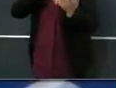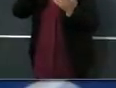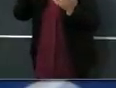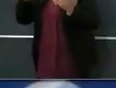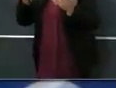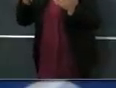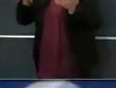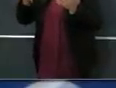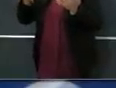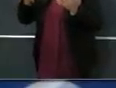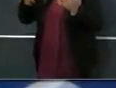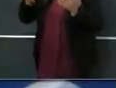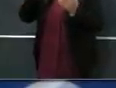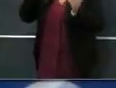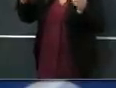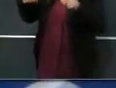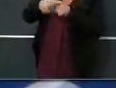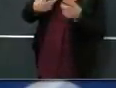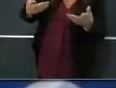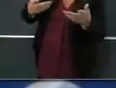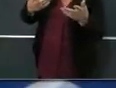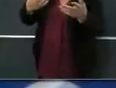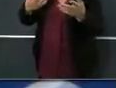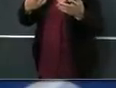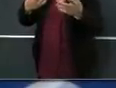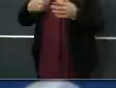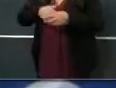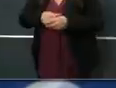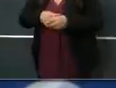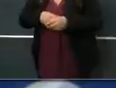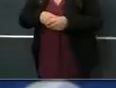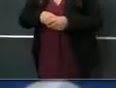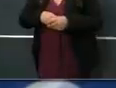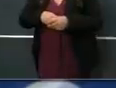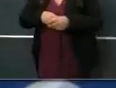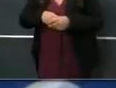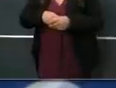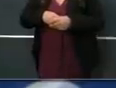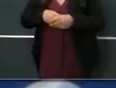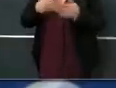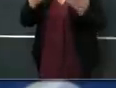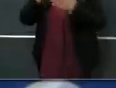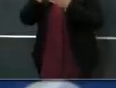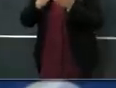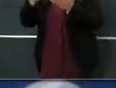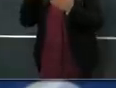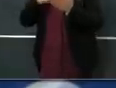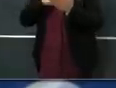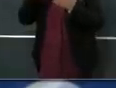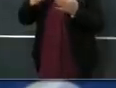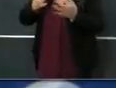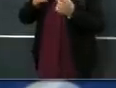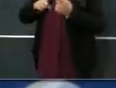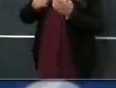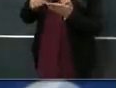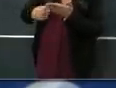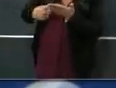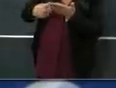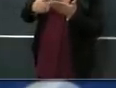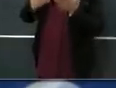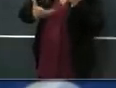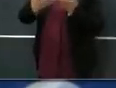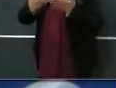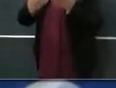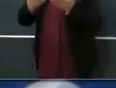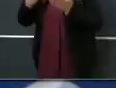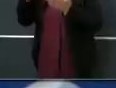areas as ones that needed to be adjudicated, discussed, and were discussed over the